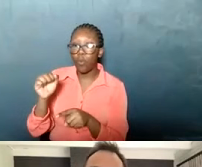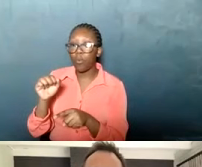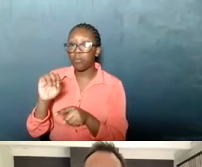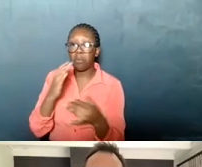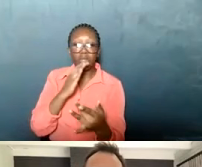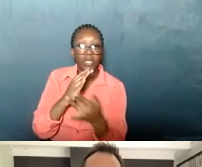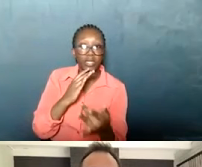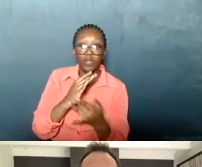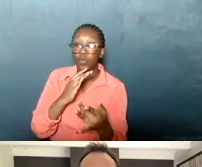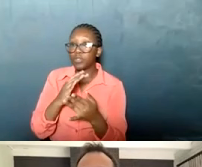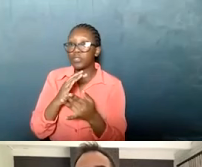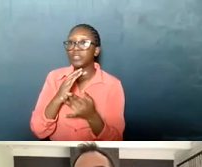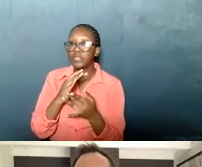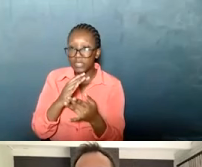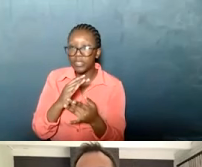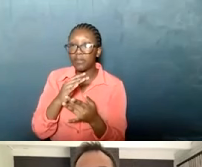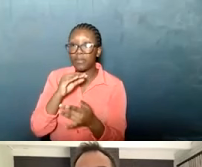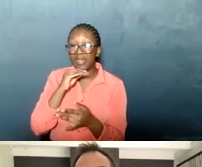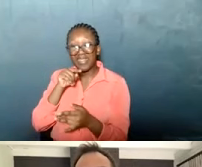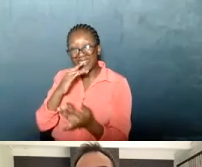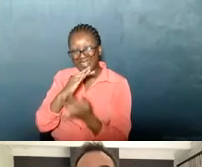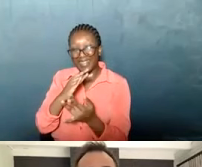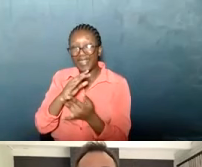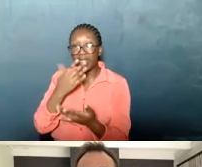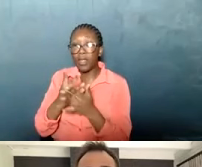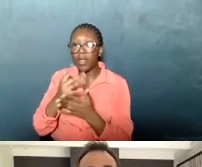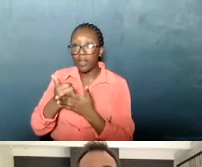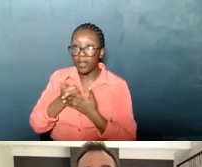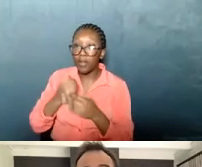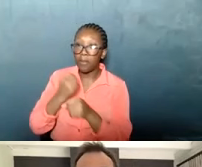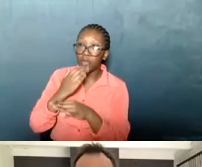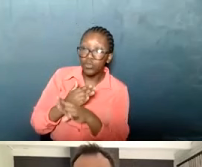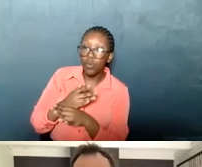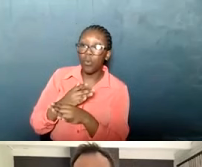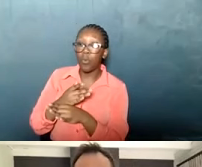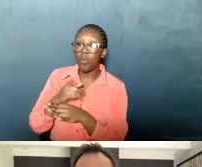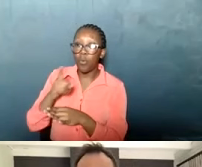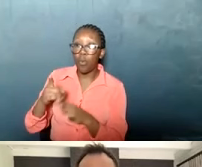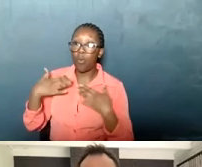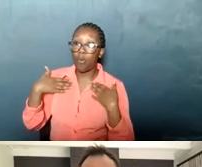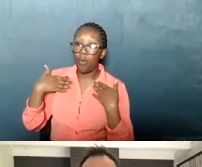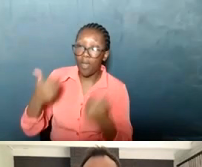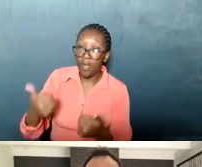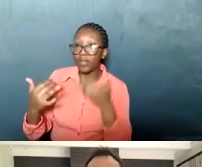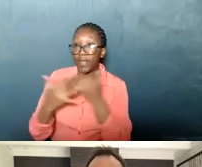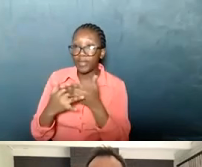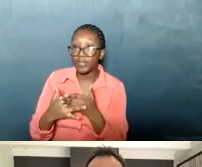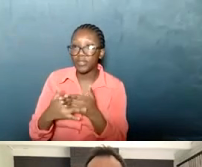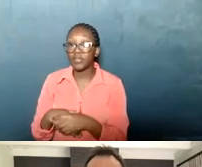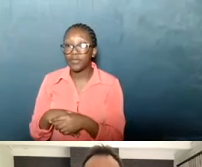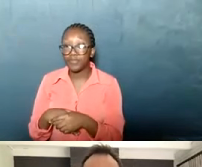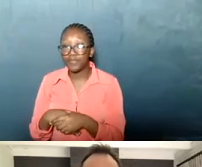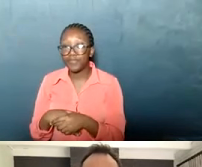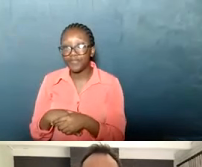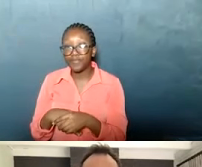innovative technologies is just one way in which we can make hearing healthcare more accessible. So to end